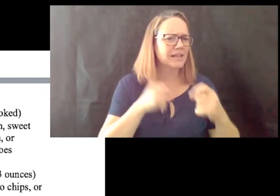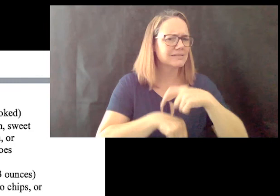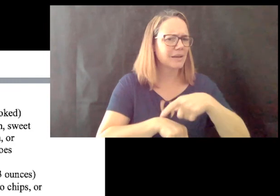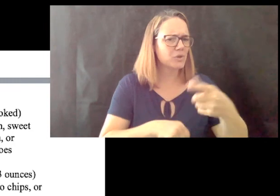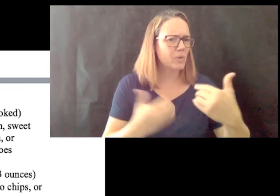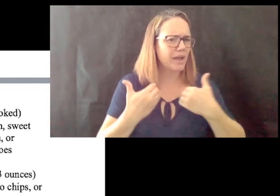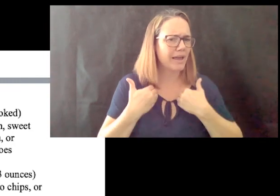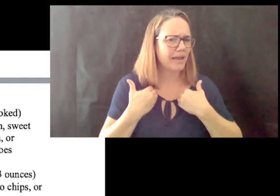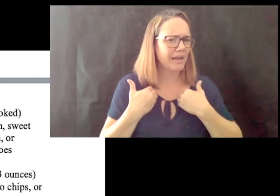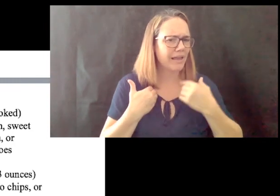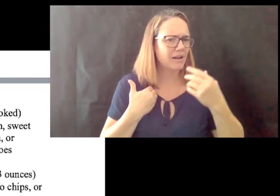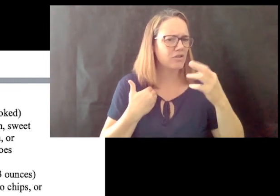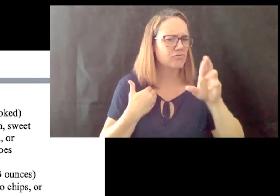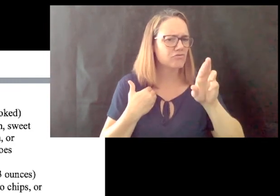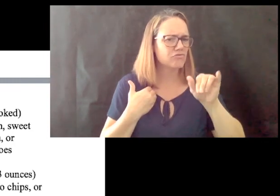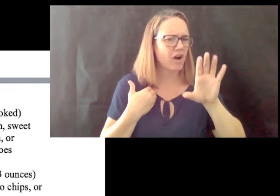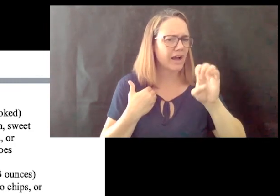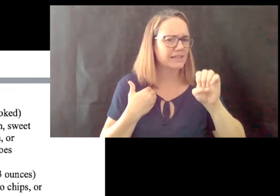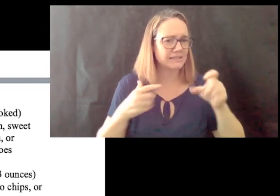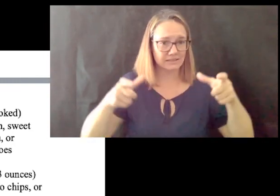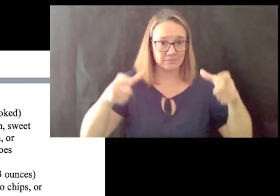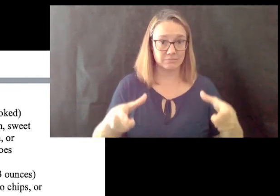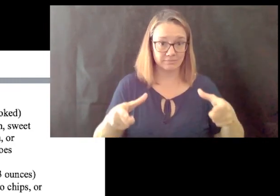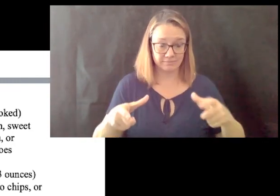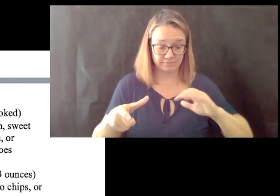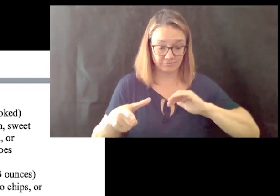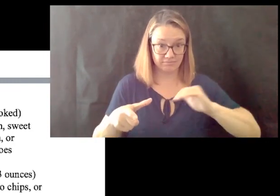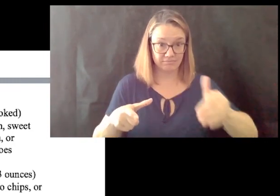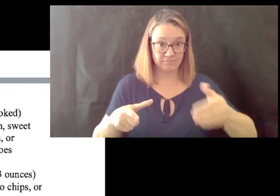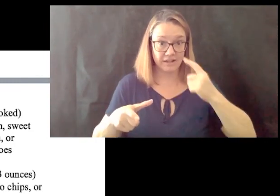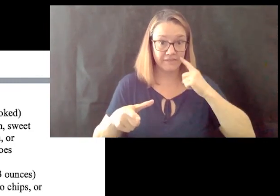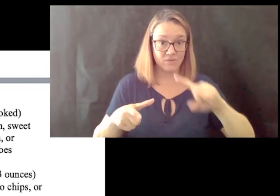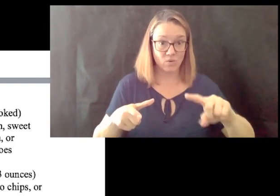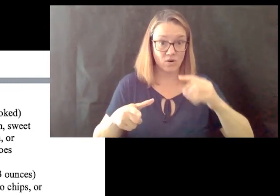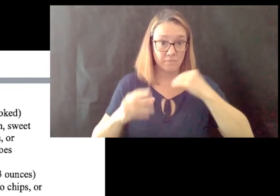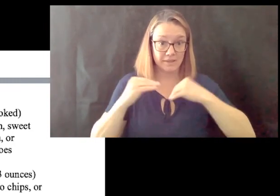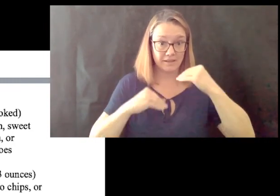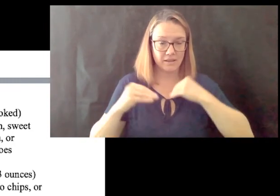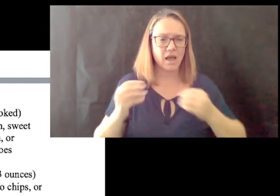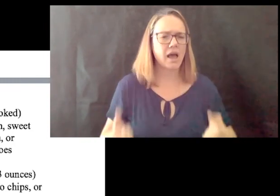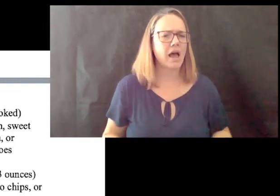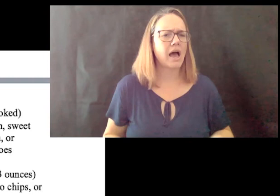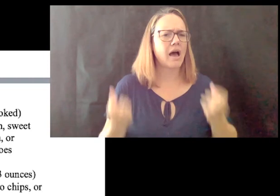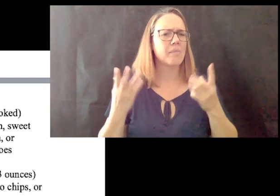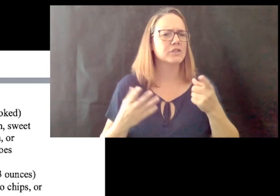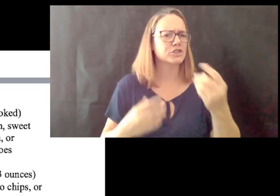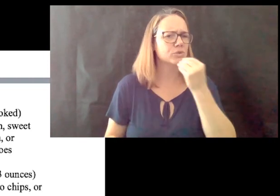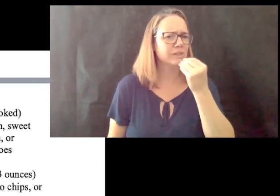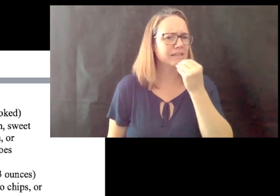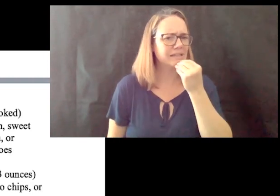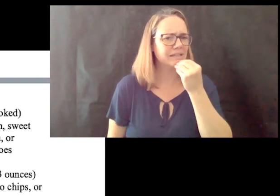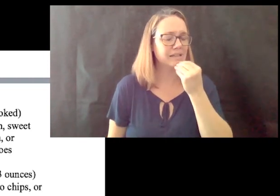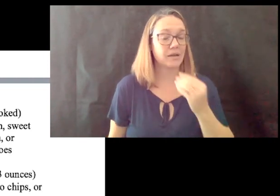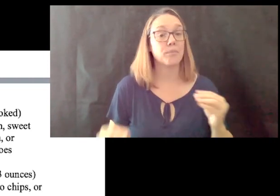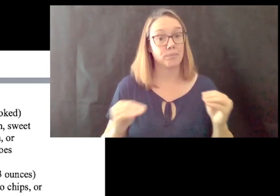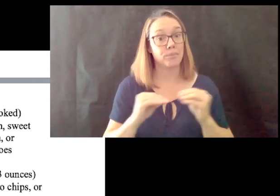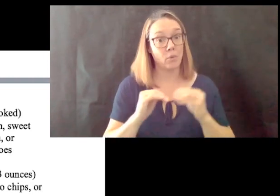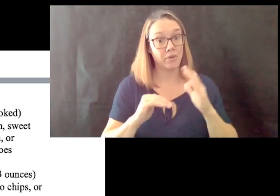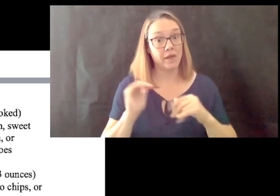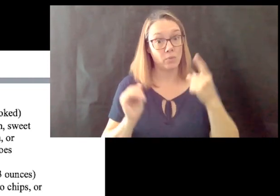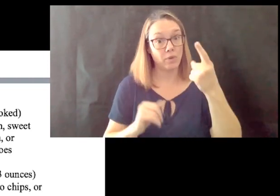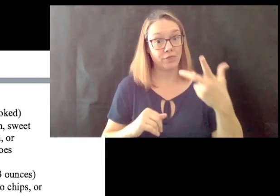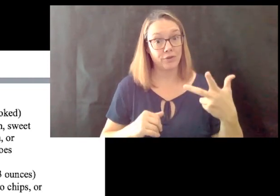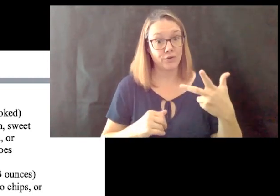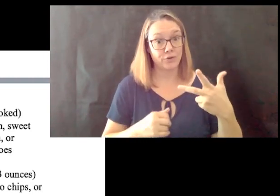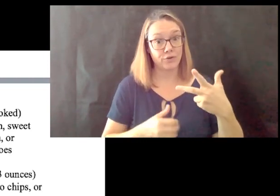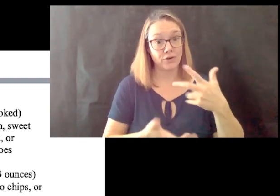you had rice on your plate for a meal. How much rice did you eat? I'm sure it was more than